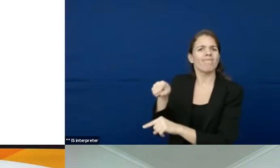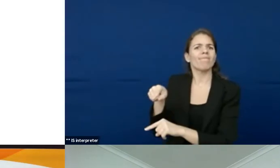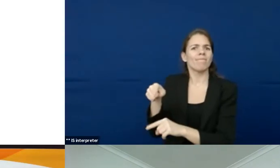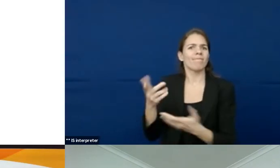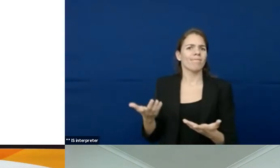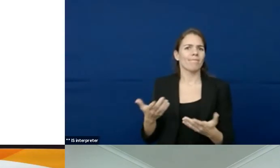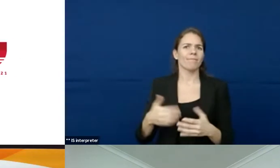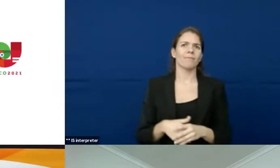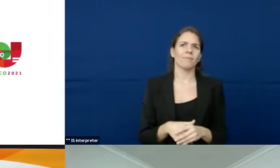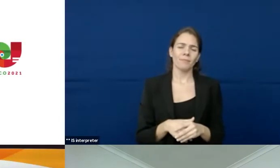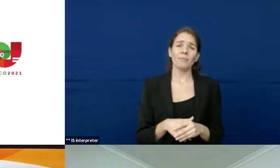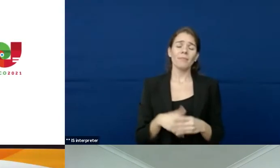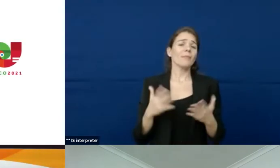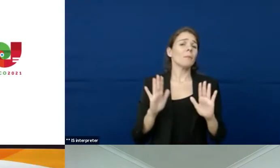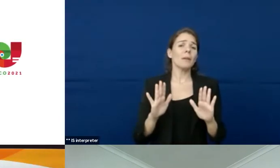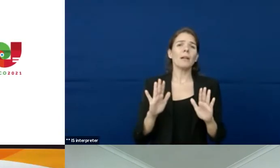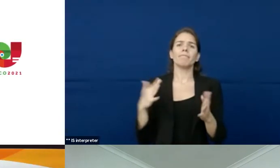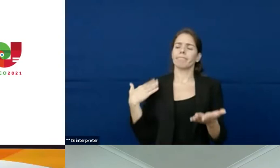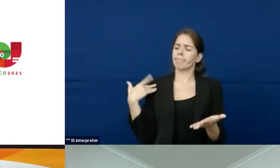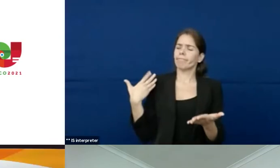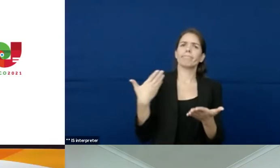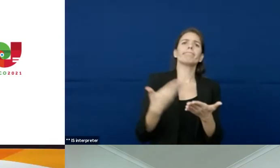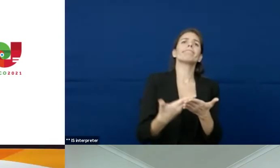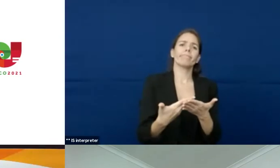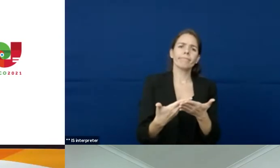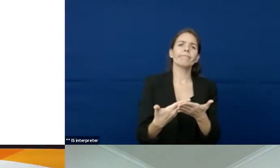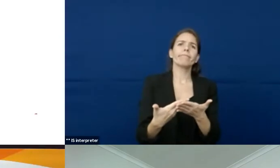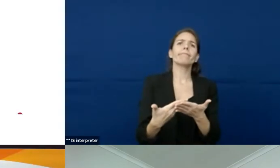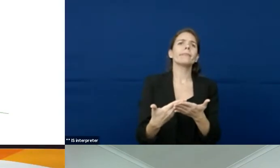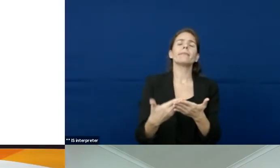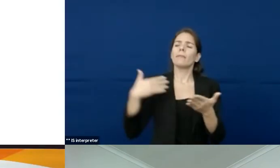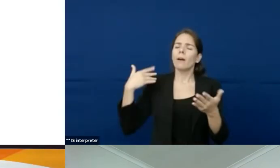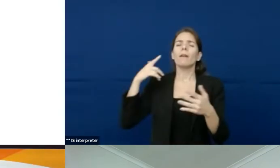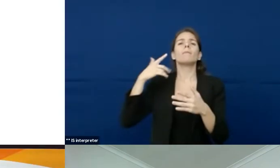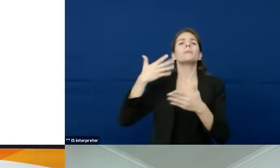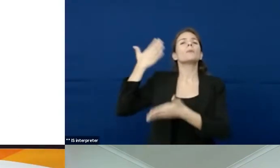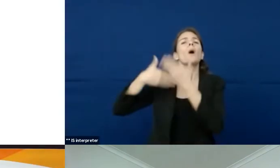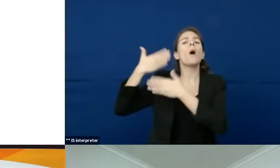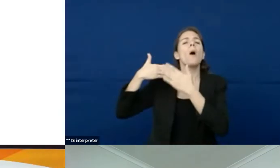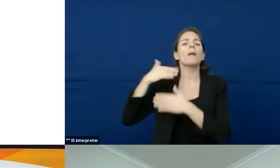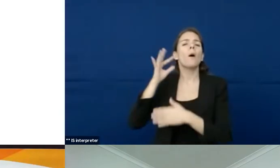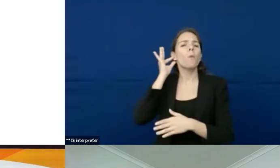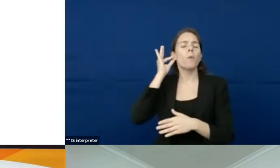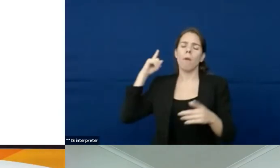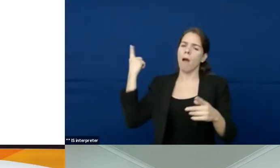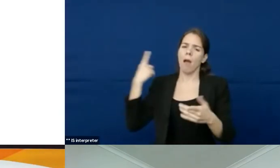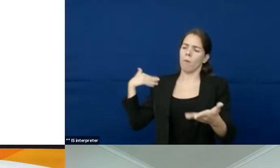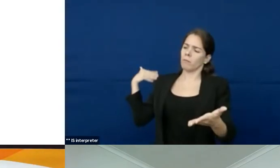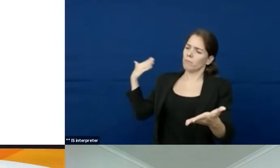are a few things that WHO and our partners, the member states, think about